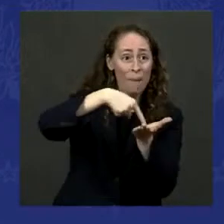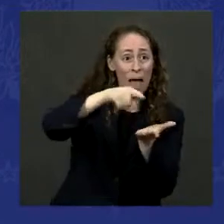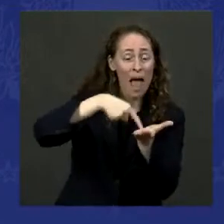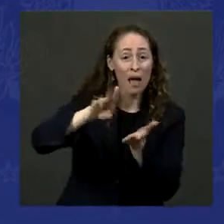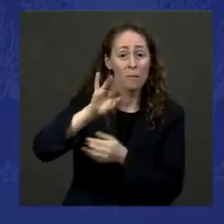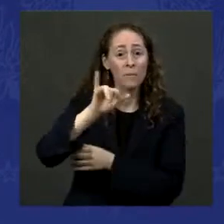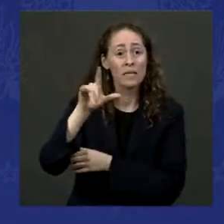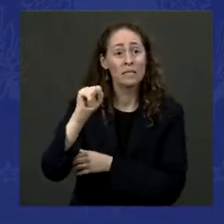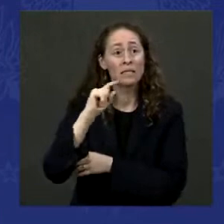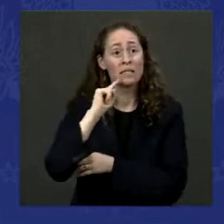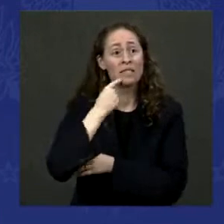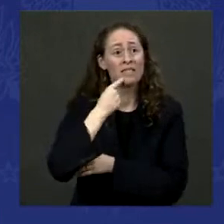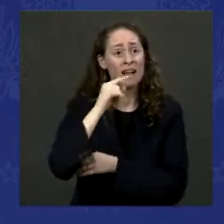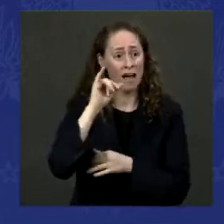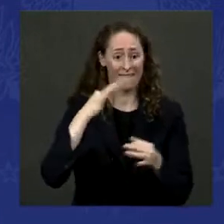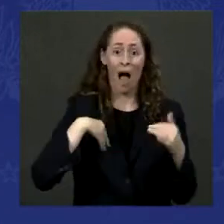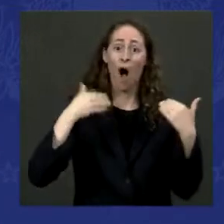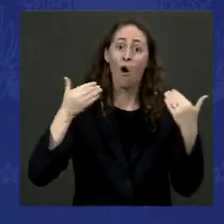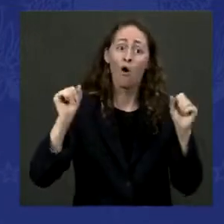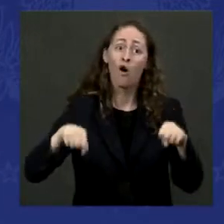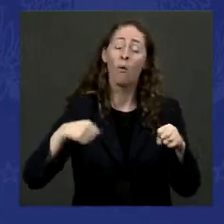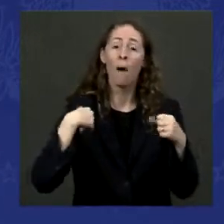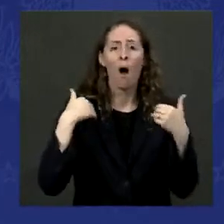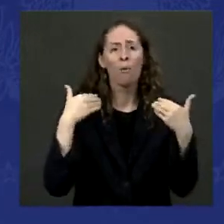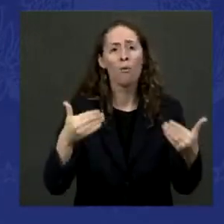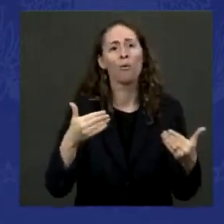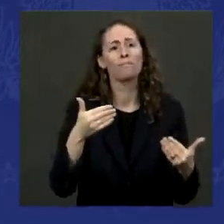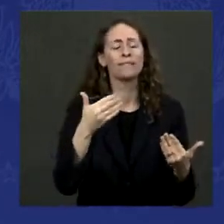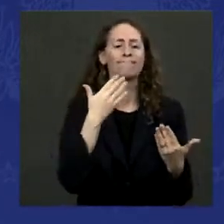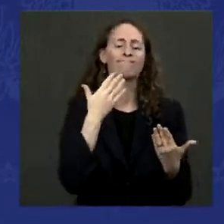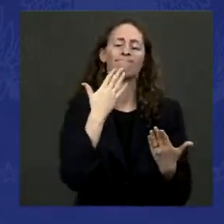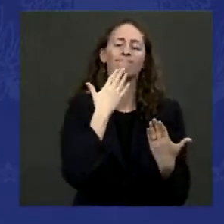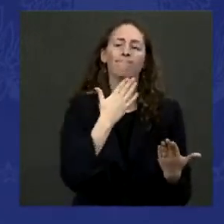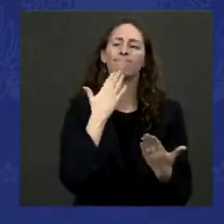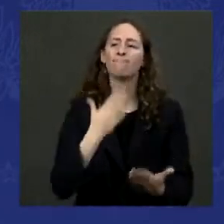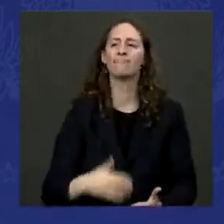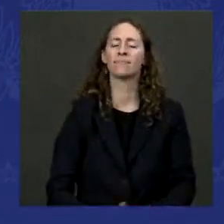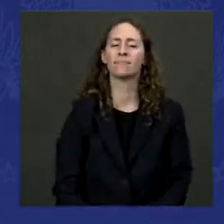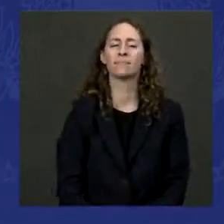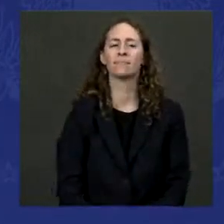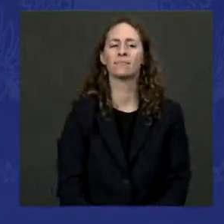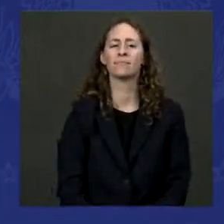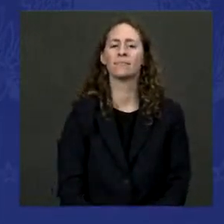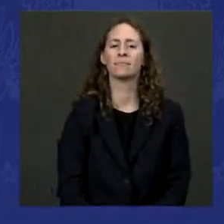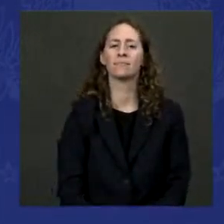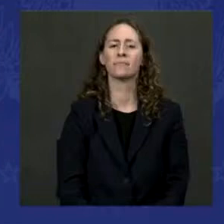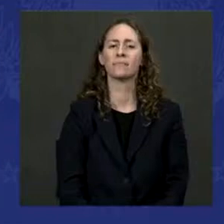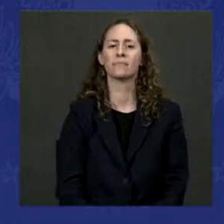could, I would, but I can't. Thank you all very much. Appreciate it. Senator Manchin says the deal is off at the